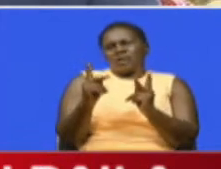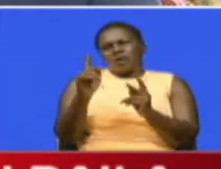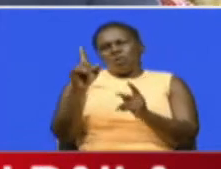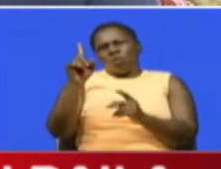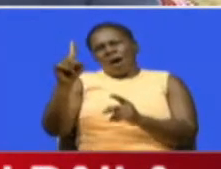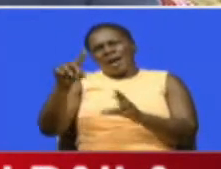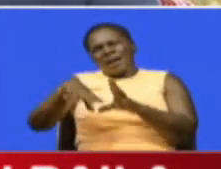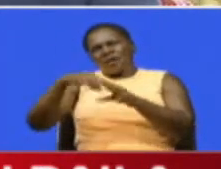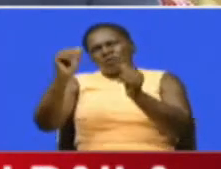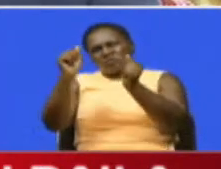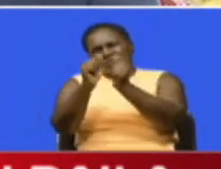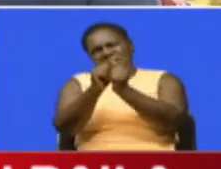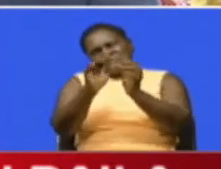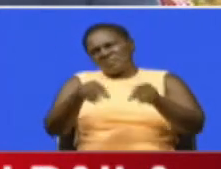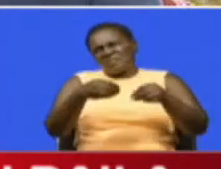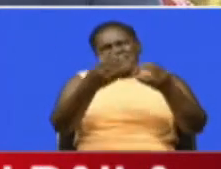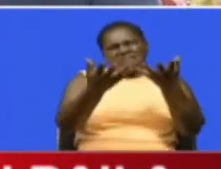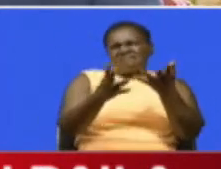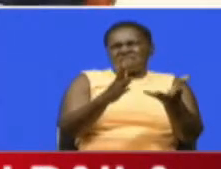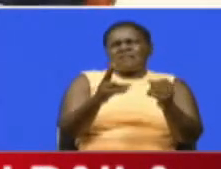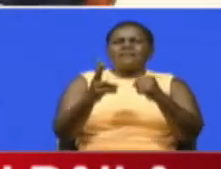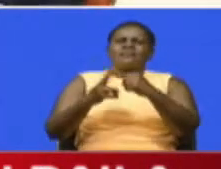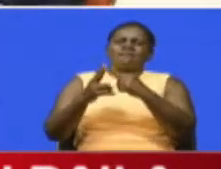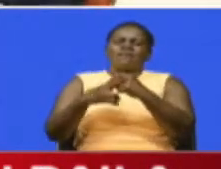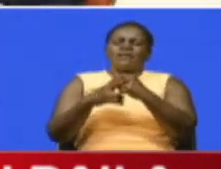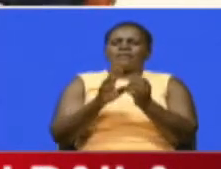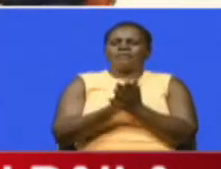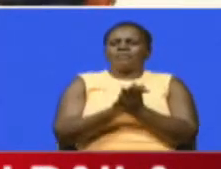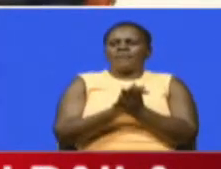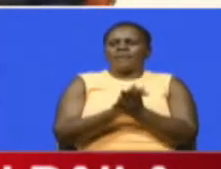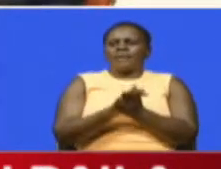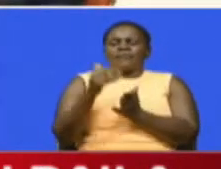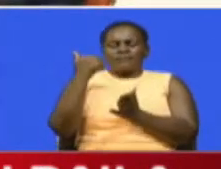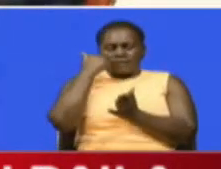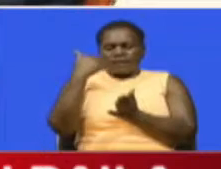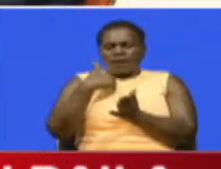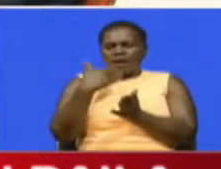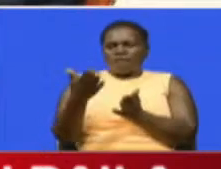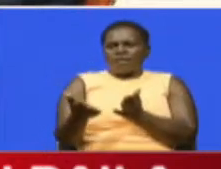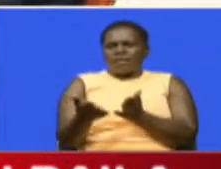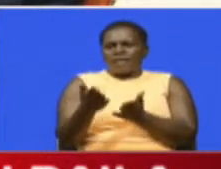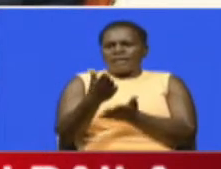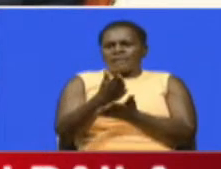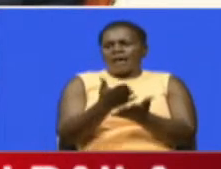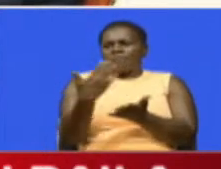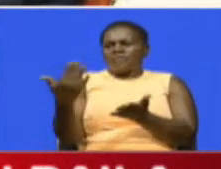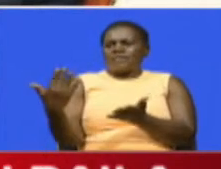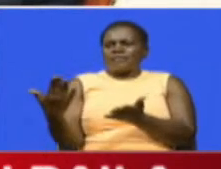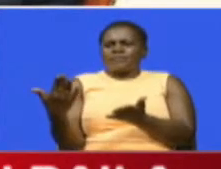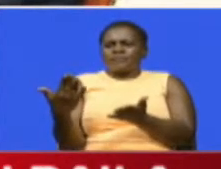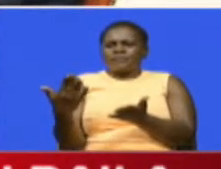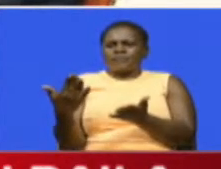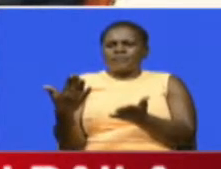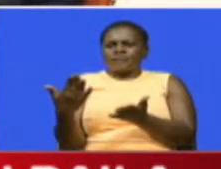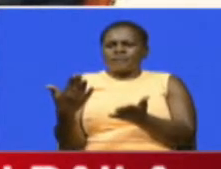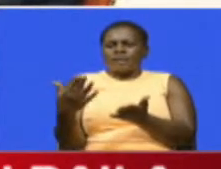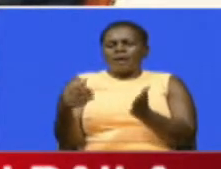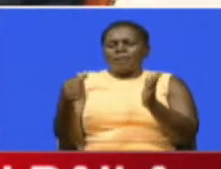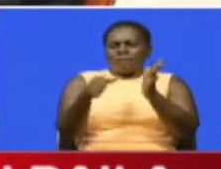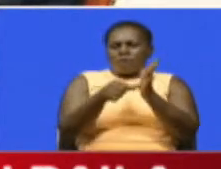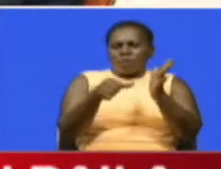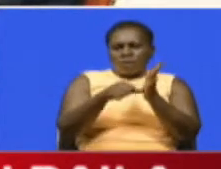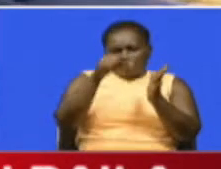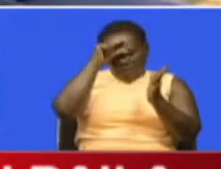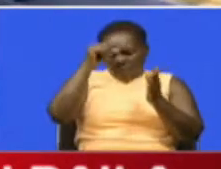10, I could give them 7. But even with this pandemic, among the things that have bedeviled this government